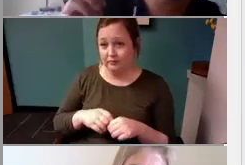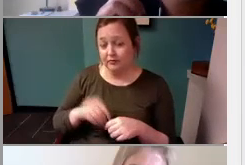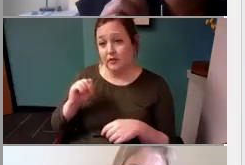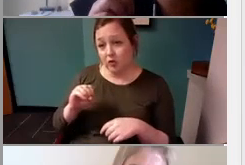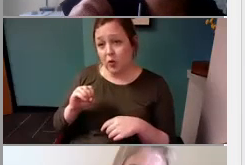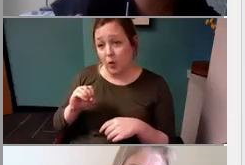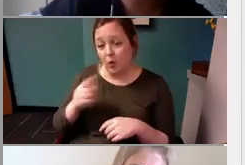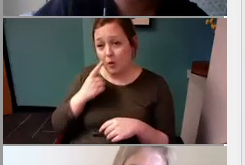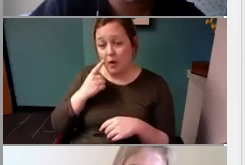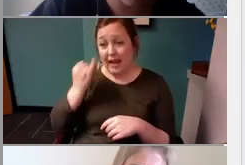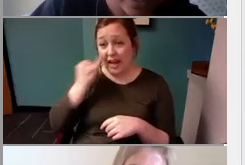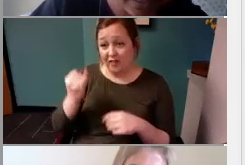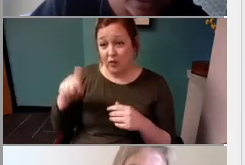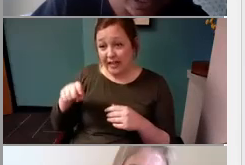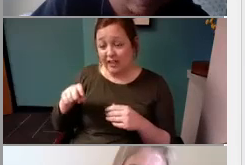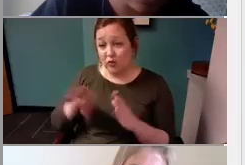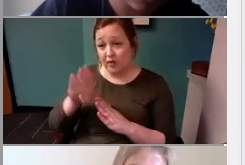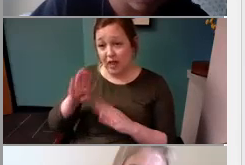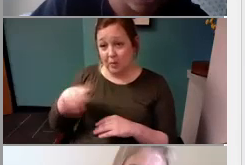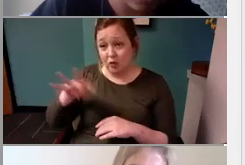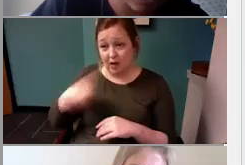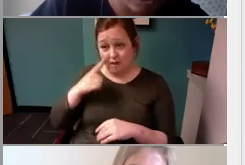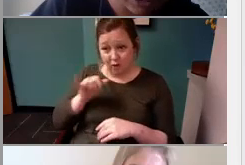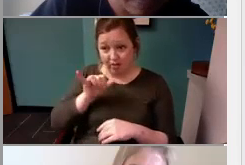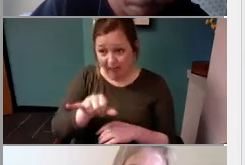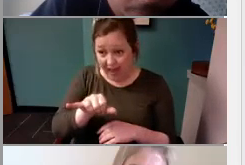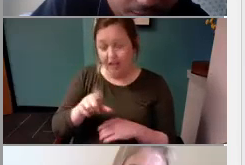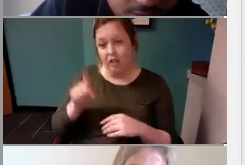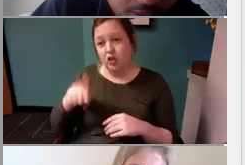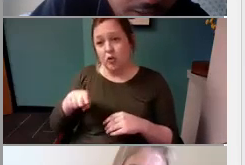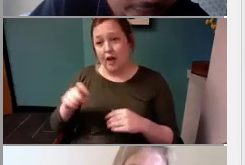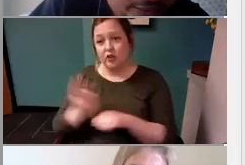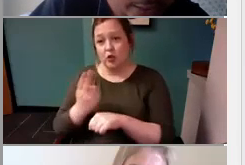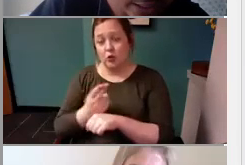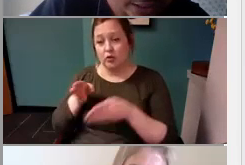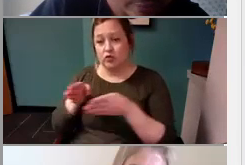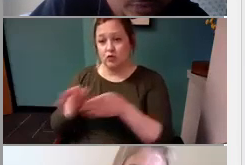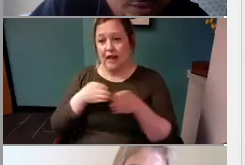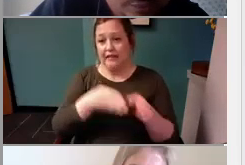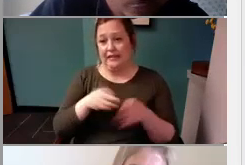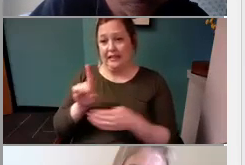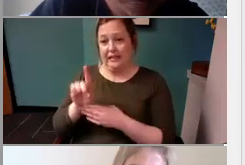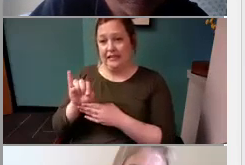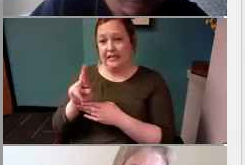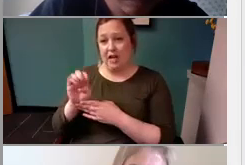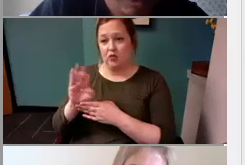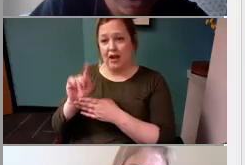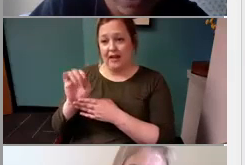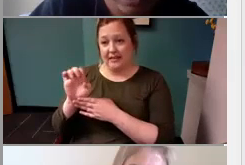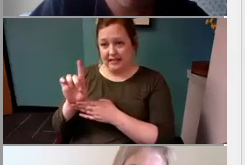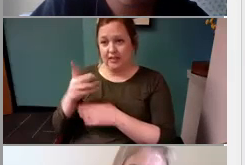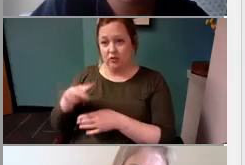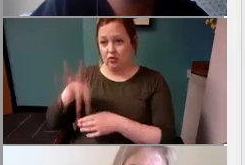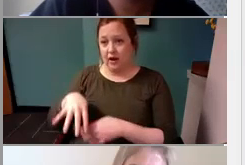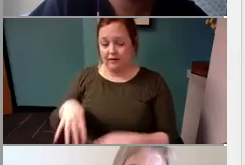many real world examples for directed graphs. You can look them up, but I think I have,